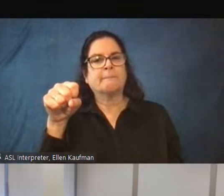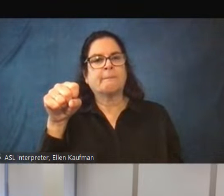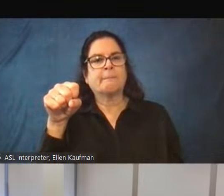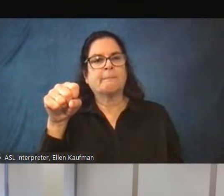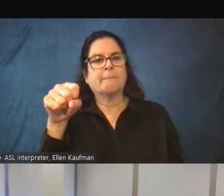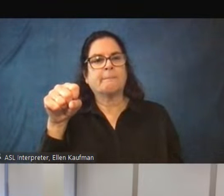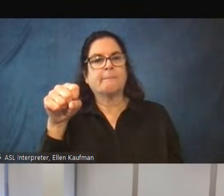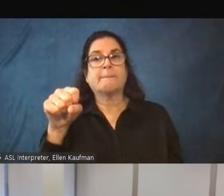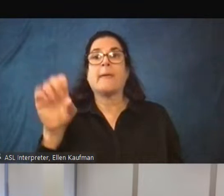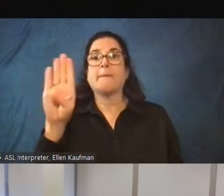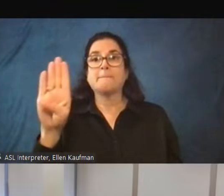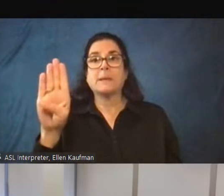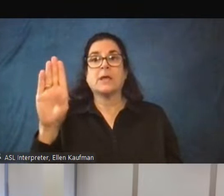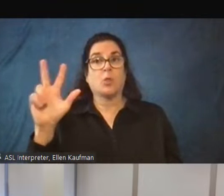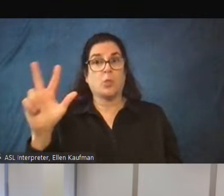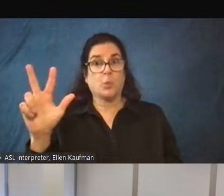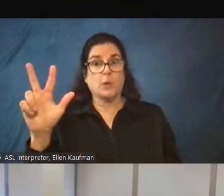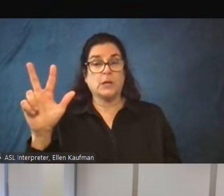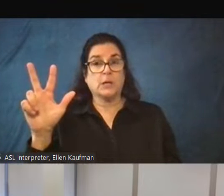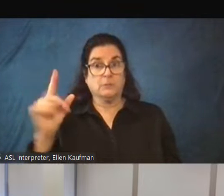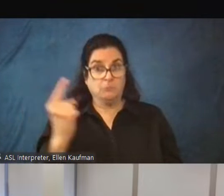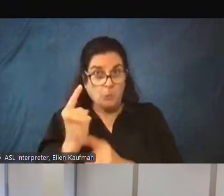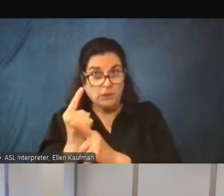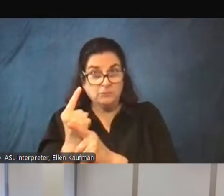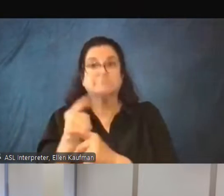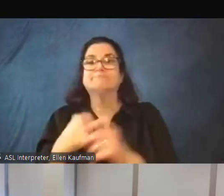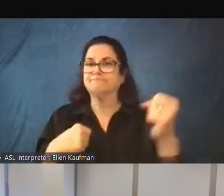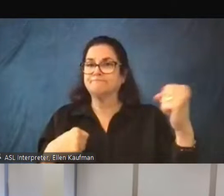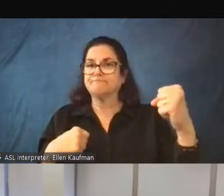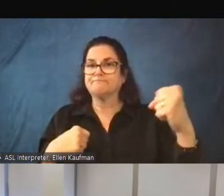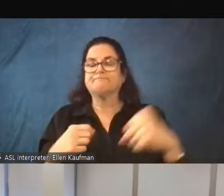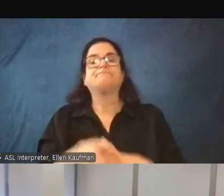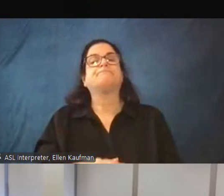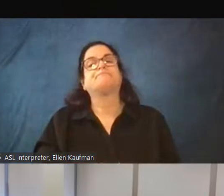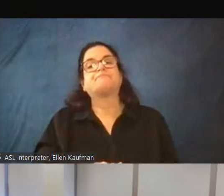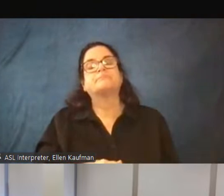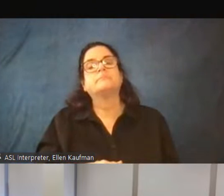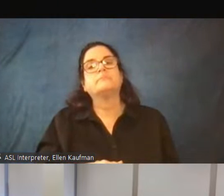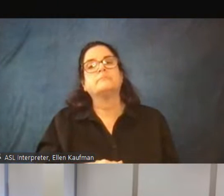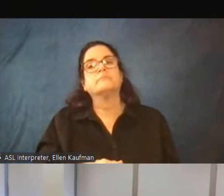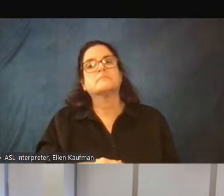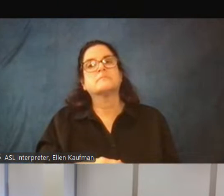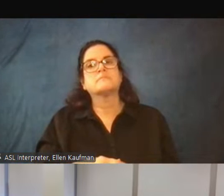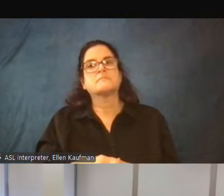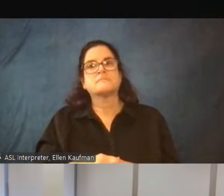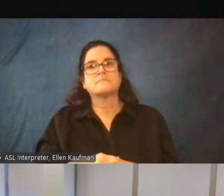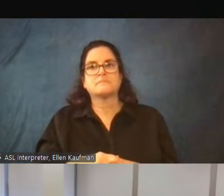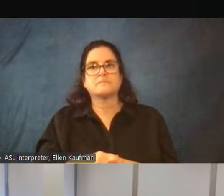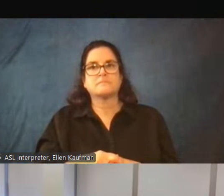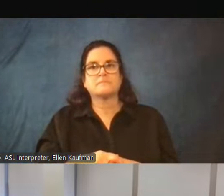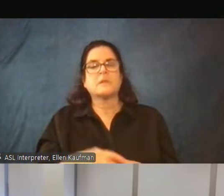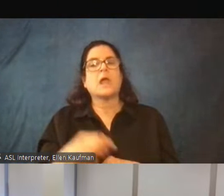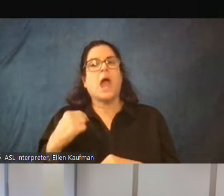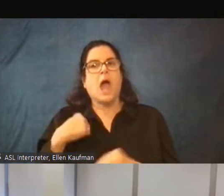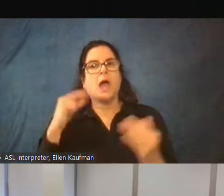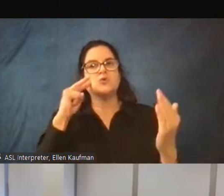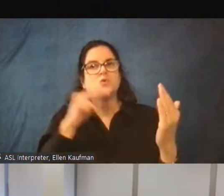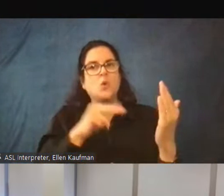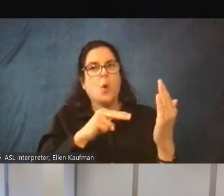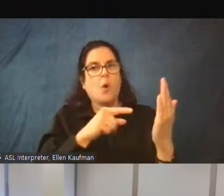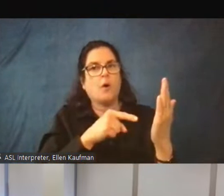B3, we're there, right? Yes. Okay. Director Eady. Yeah. I saw that there had